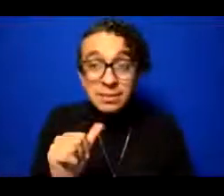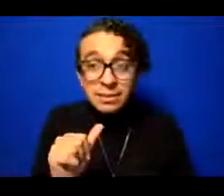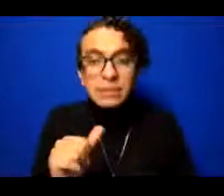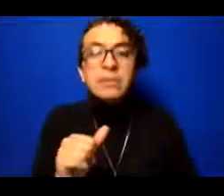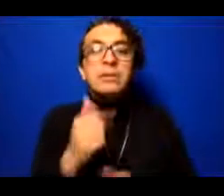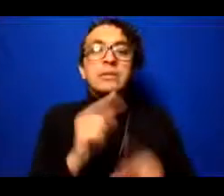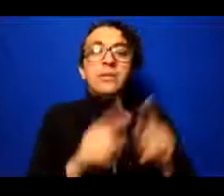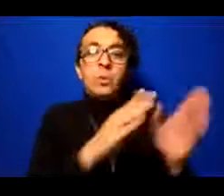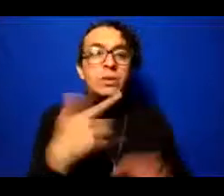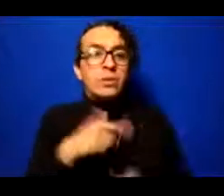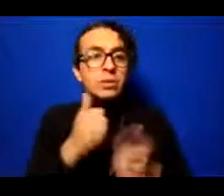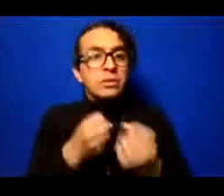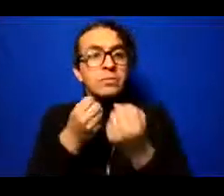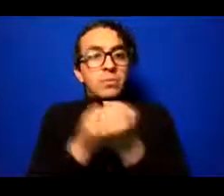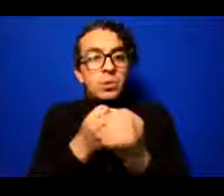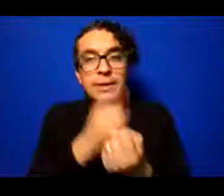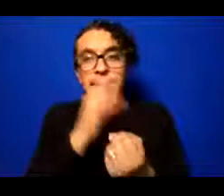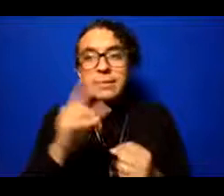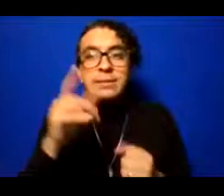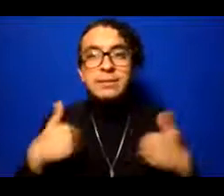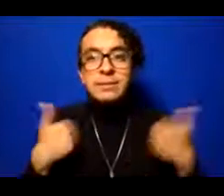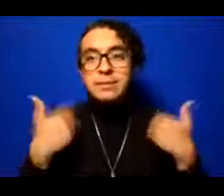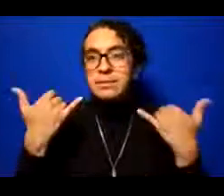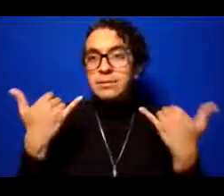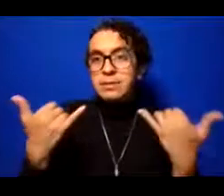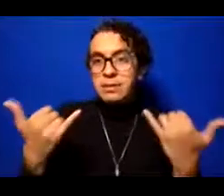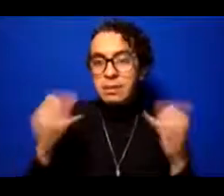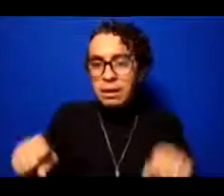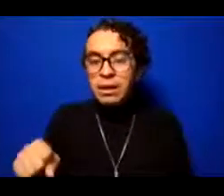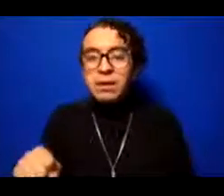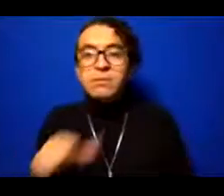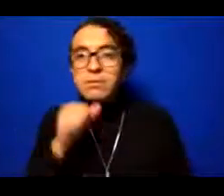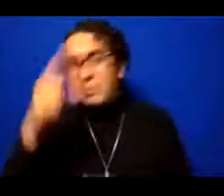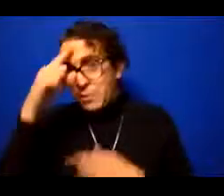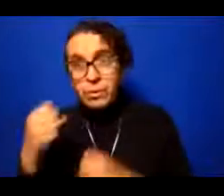support our kids and teen these days. And I'm going to walk you through some of those options.